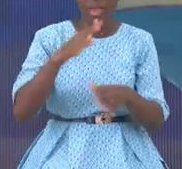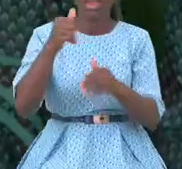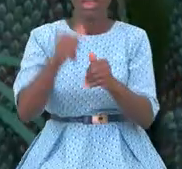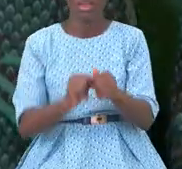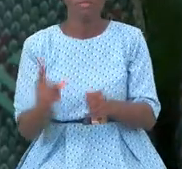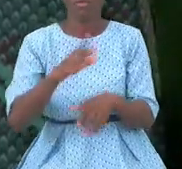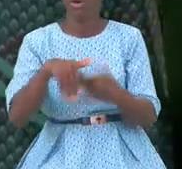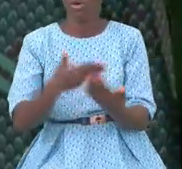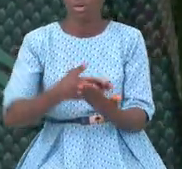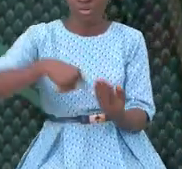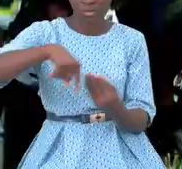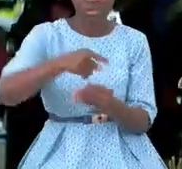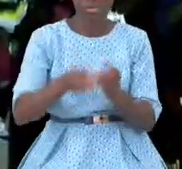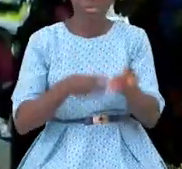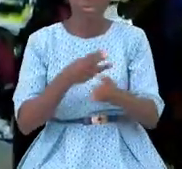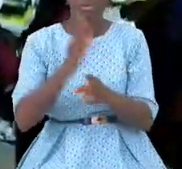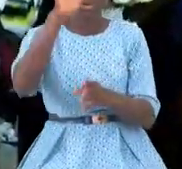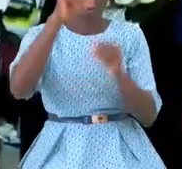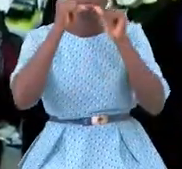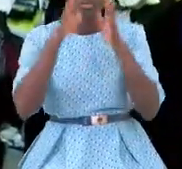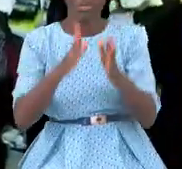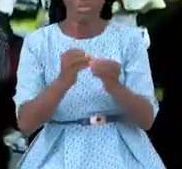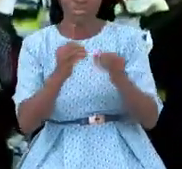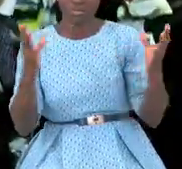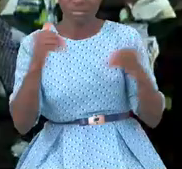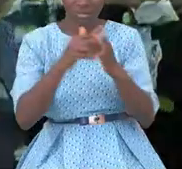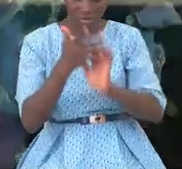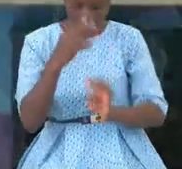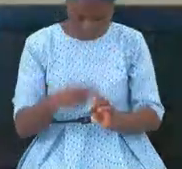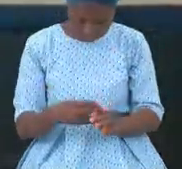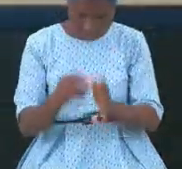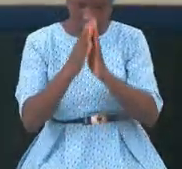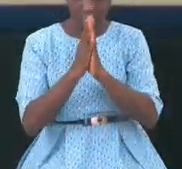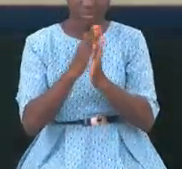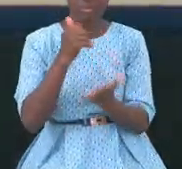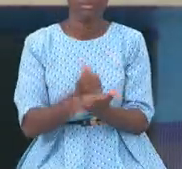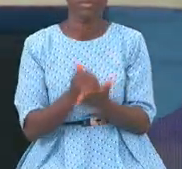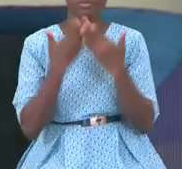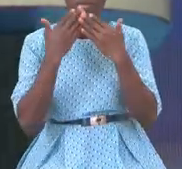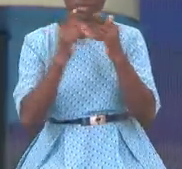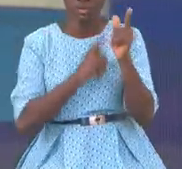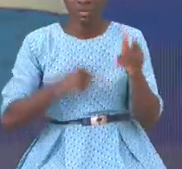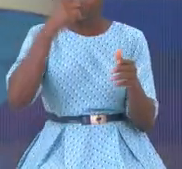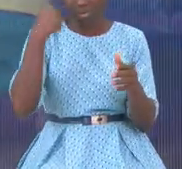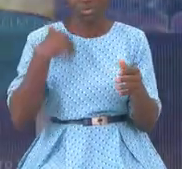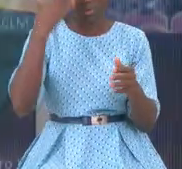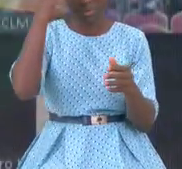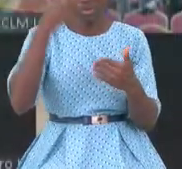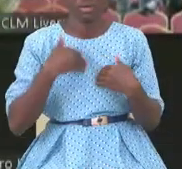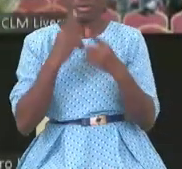Jesus' name. Thank you, Lord, because we know you have answered. In Jesus' name